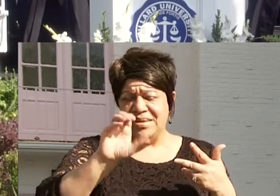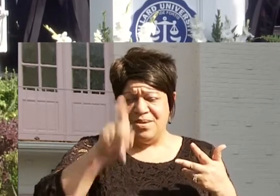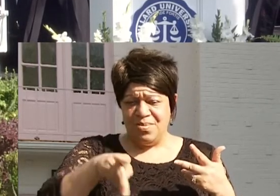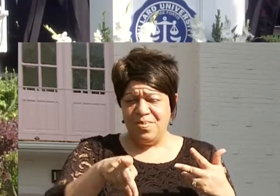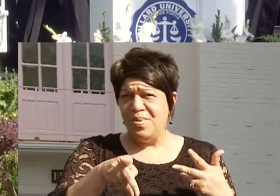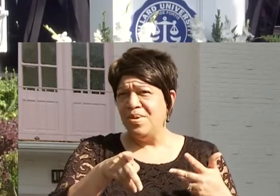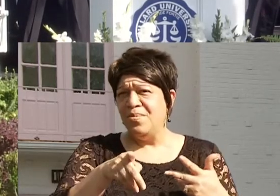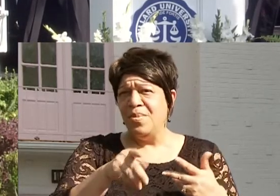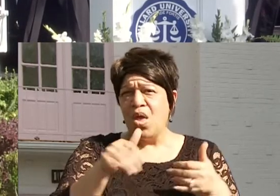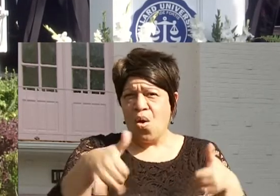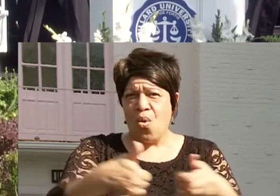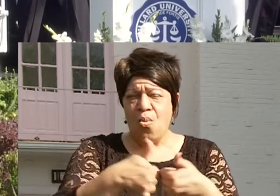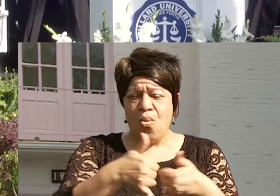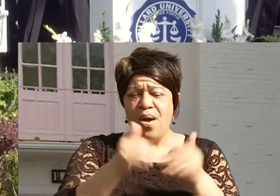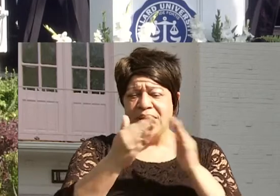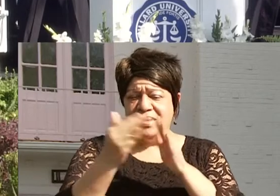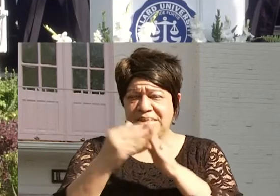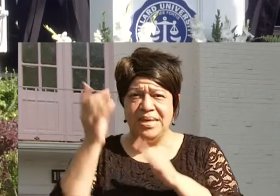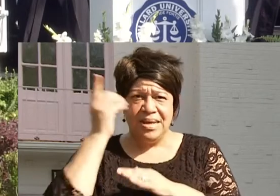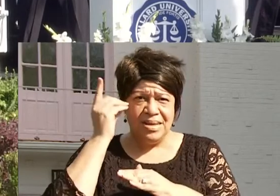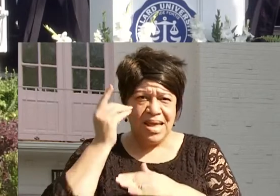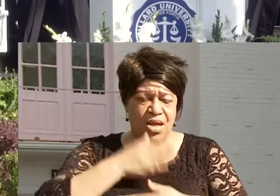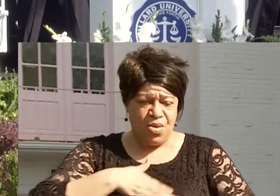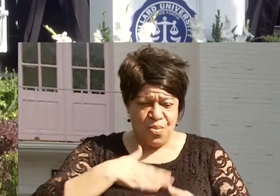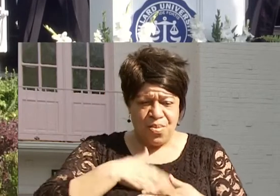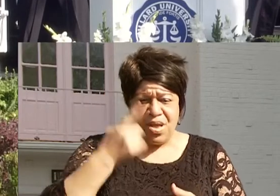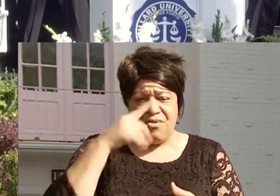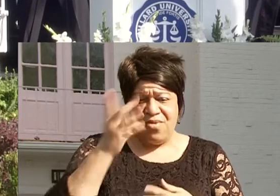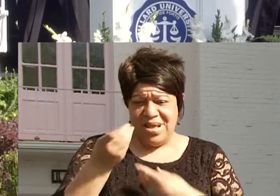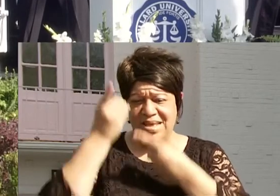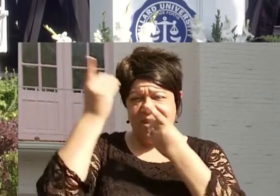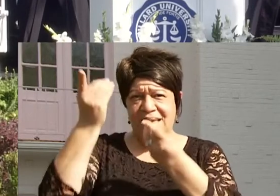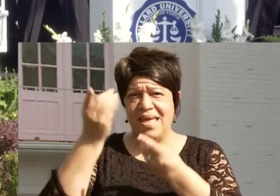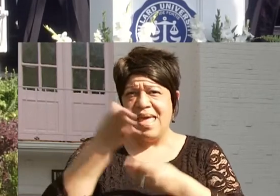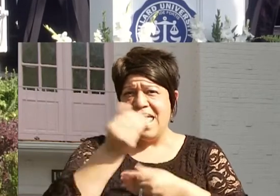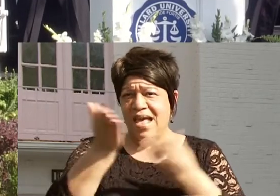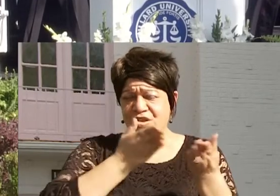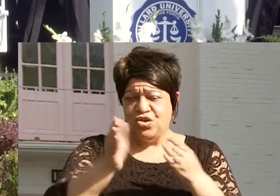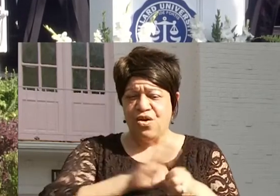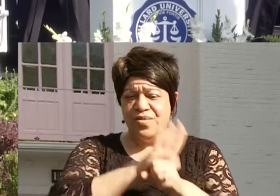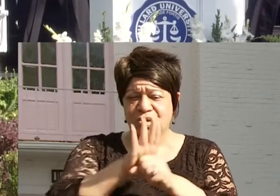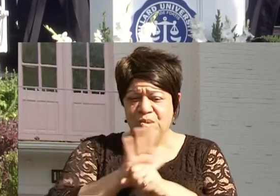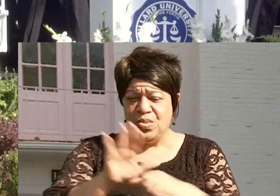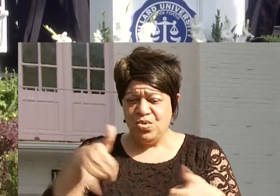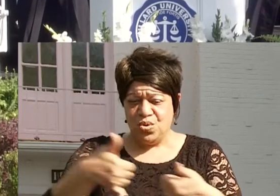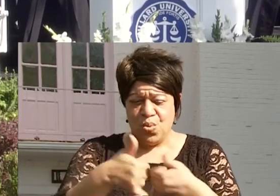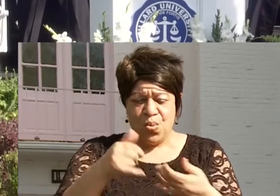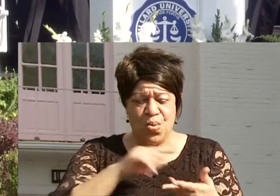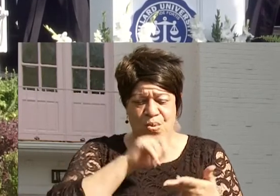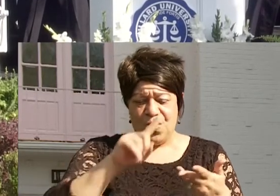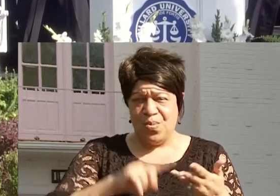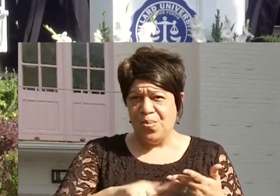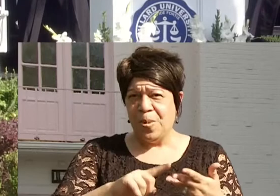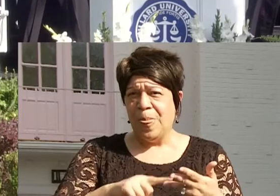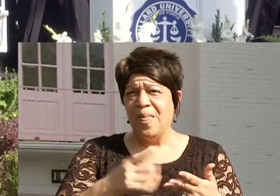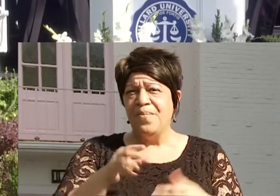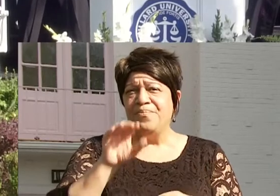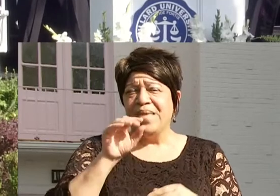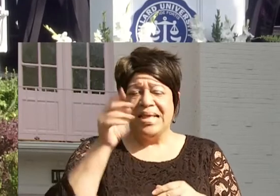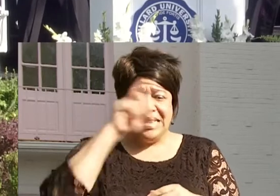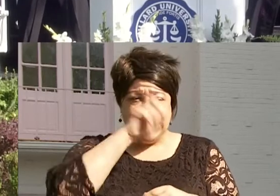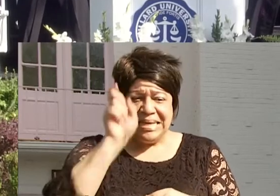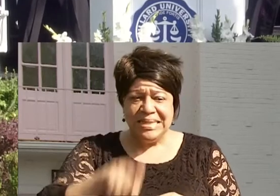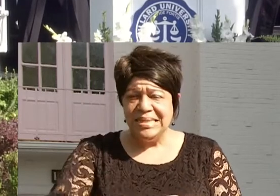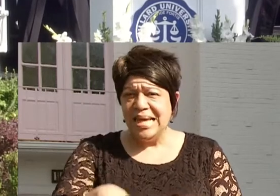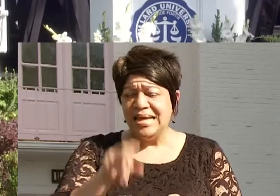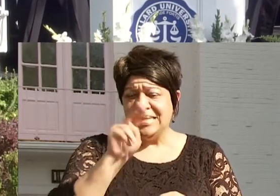Chairman's Award, the City of Dallas Appreciation for Dedication and Service to the Community Award, the Texas NAACP